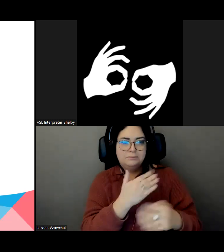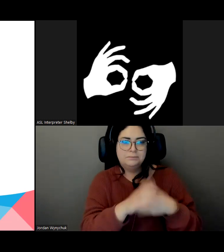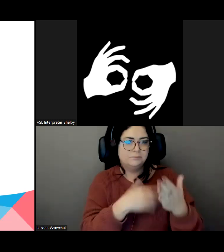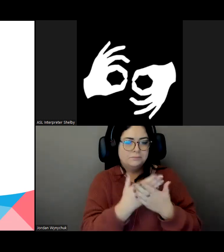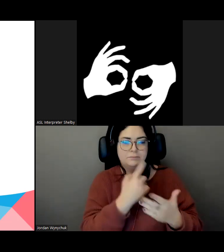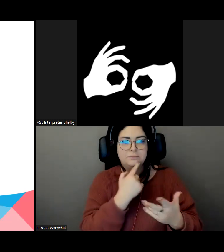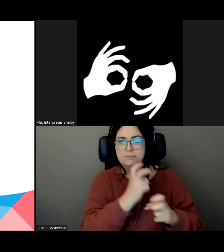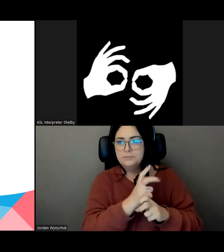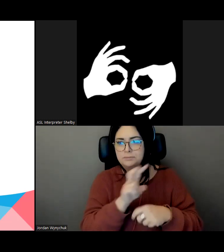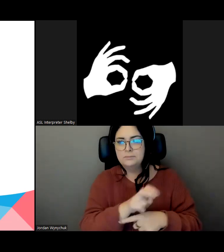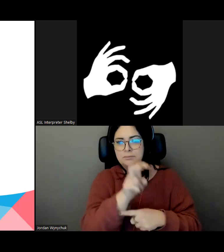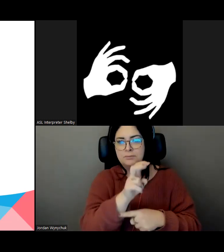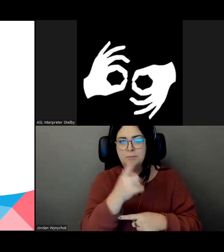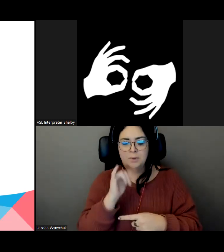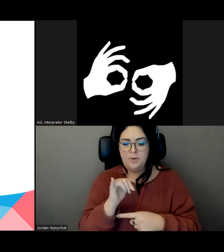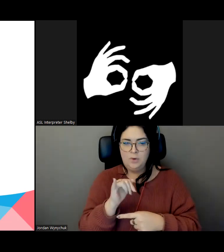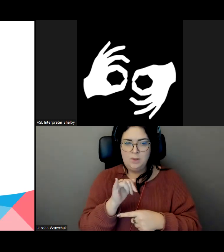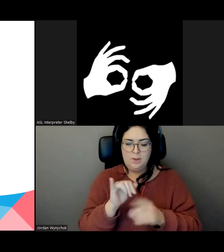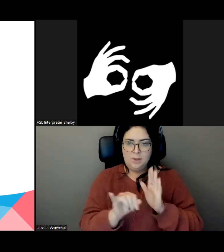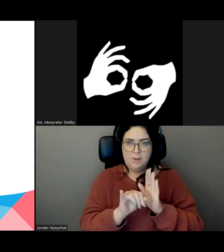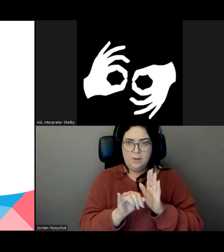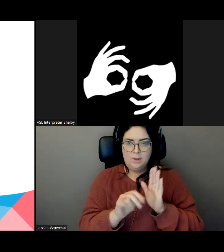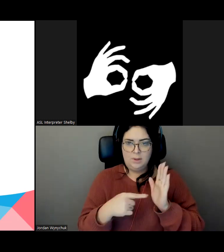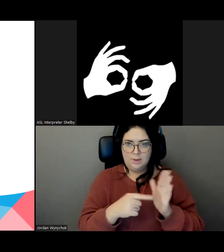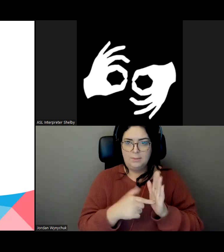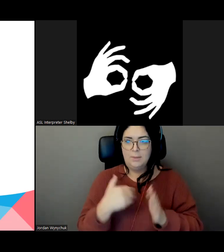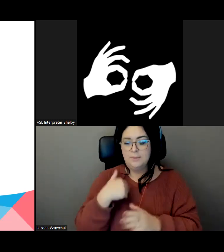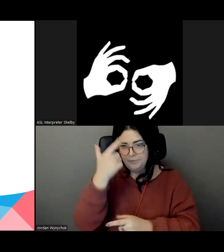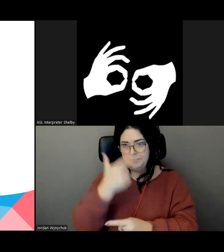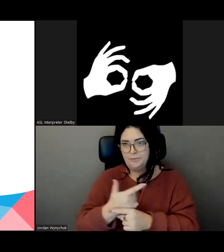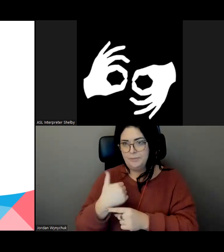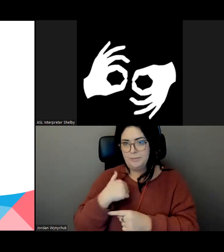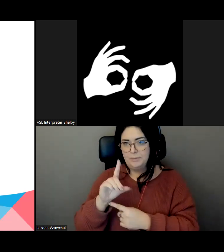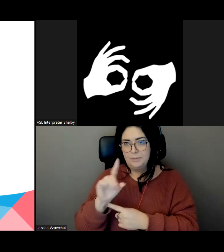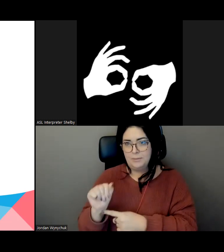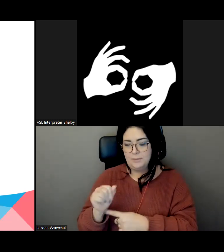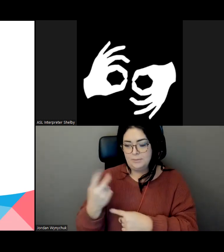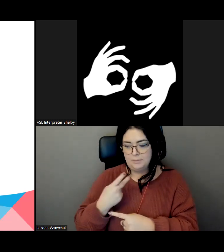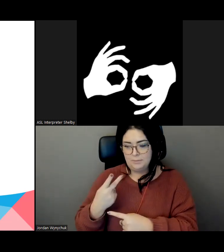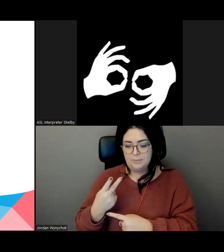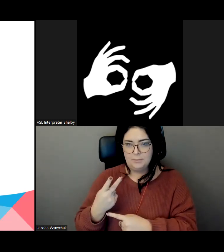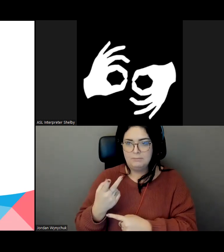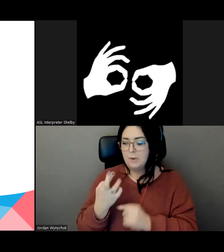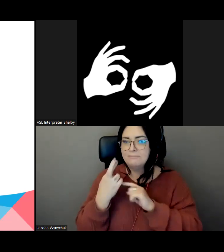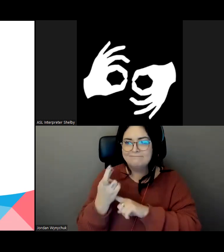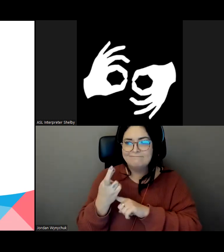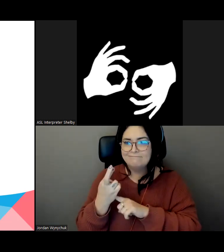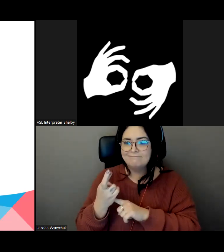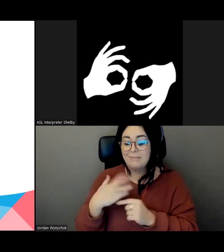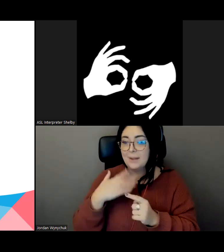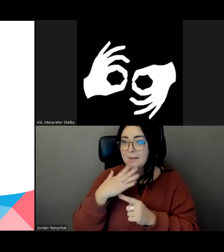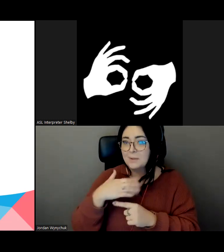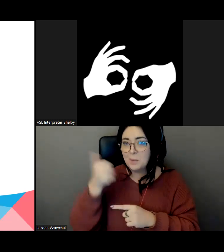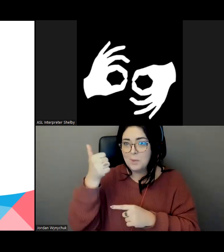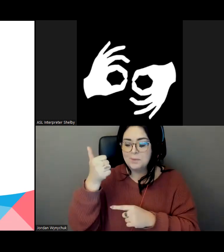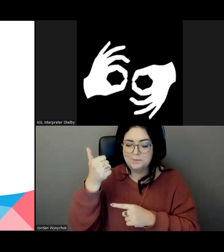So for instance, I have a brother who happens to have a disability and we're really close. We're actually best friends, and he's older.